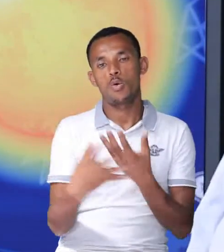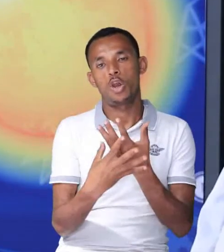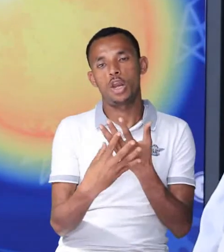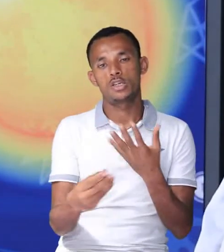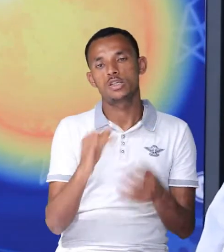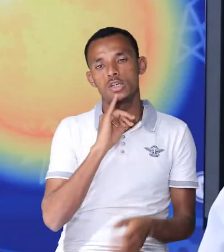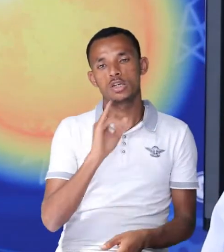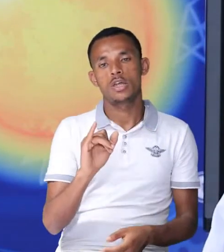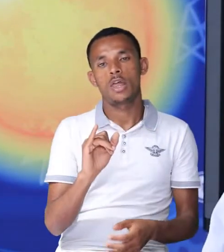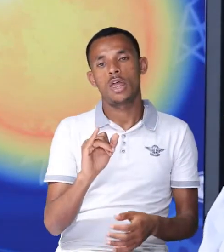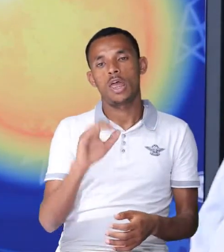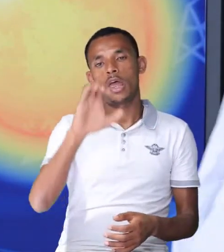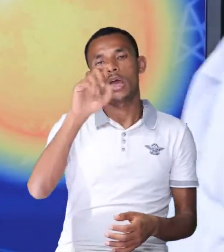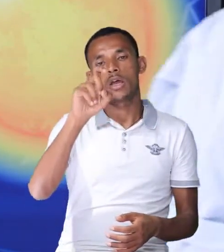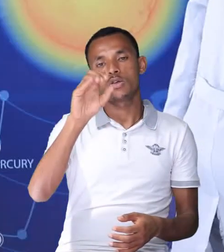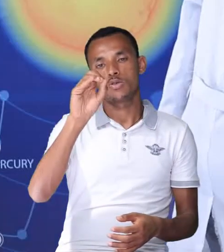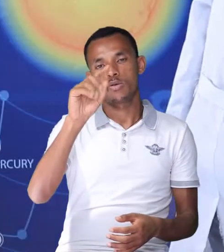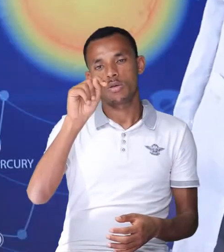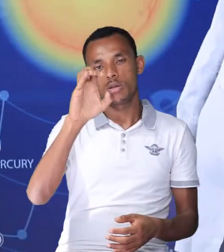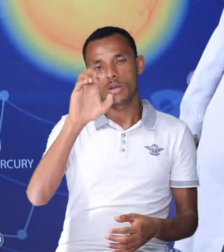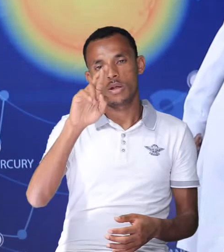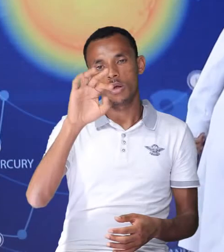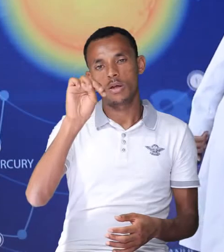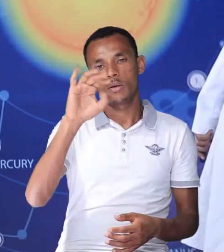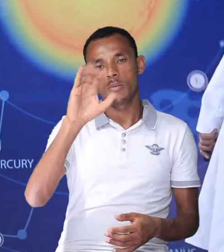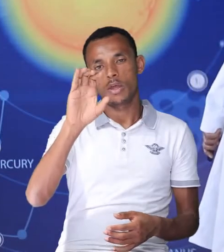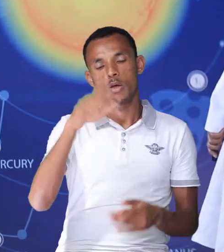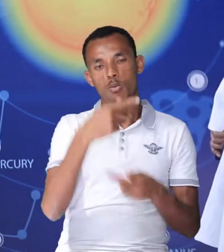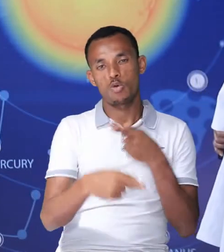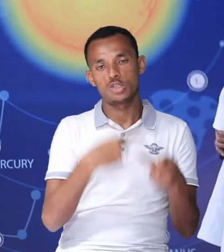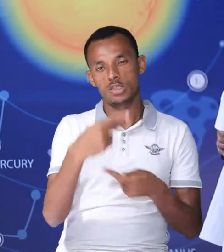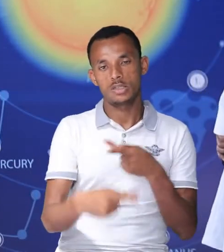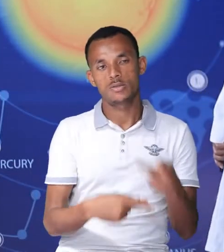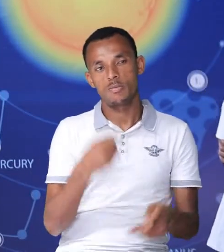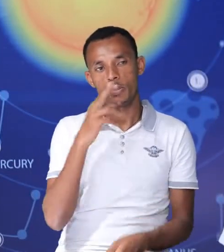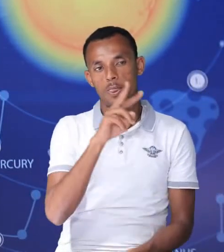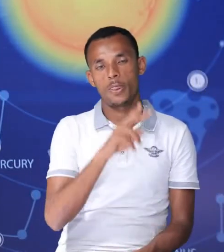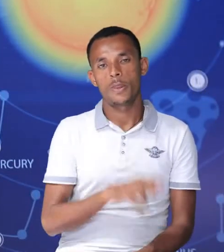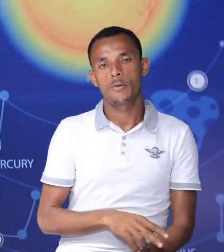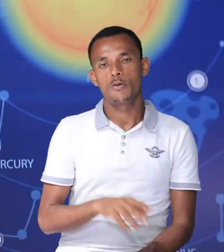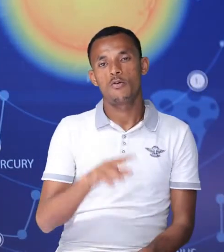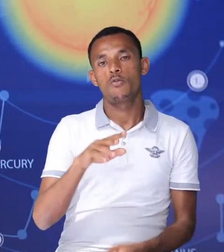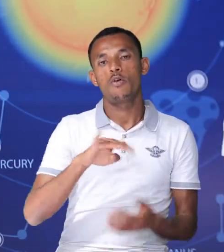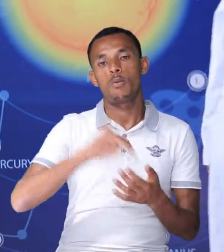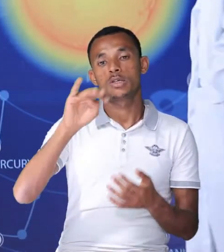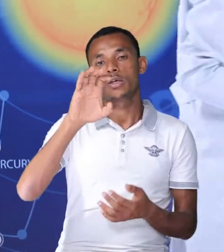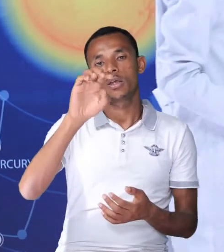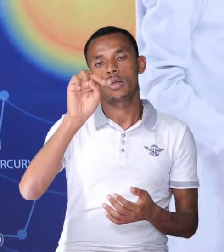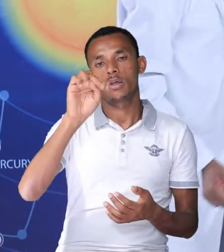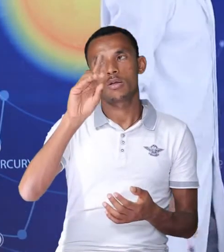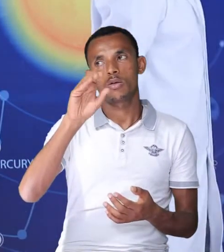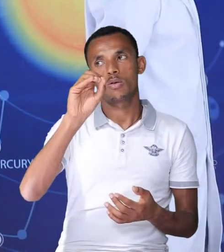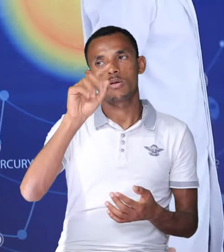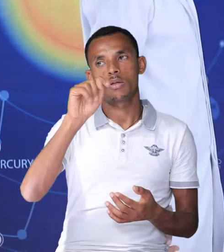is exothermic process. Okay, condensation exothermic, vaporization is